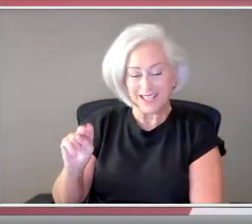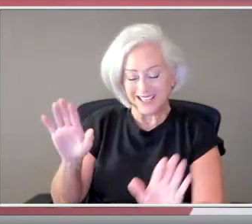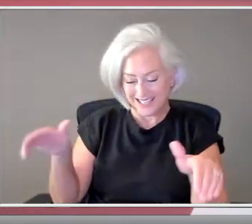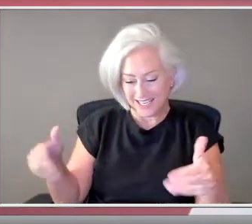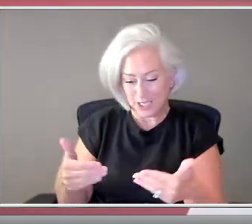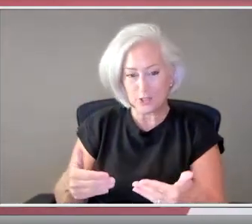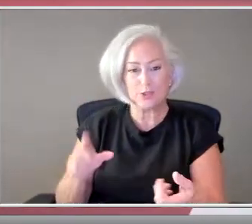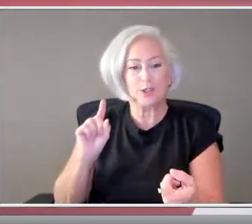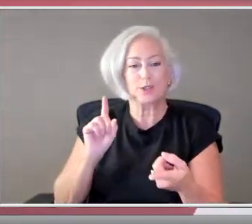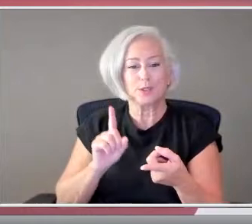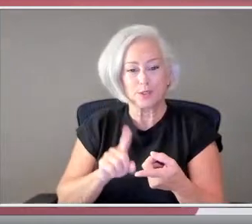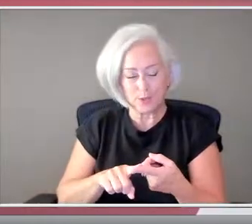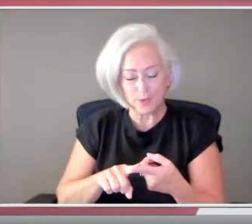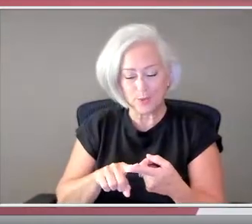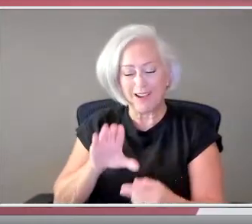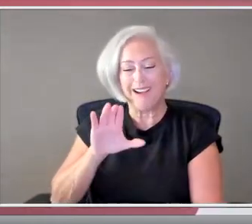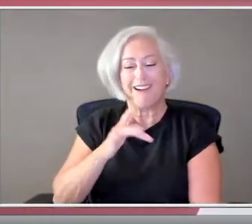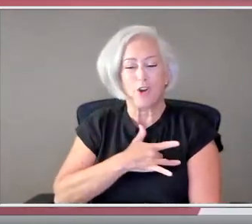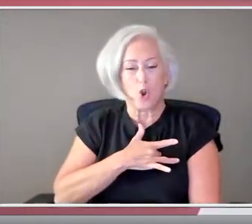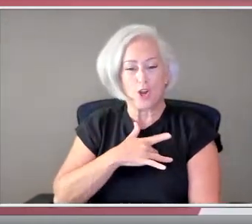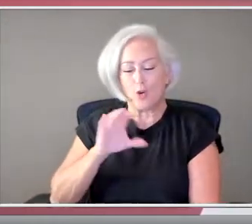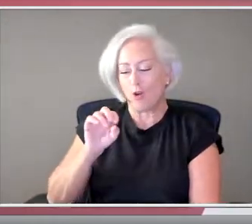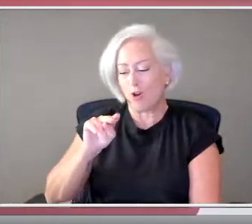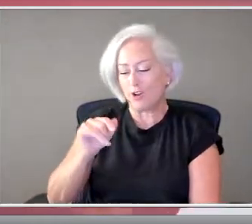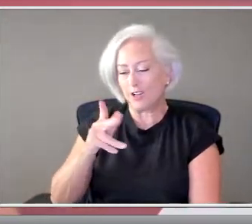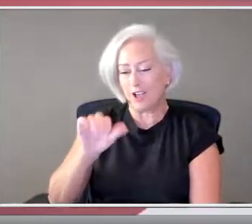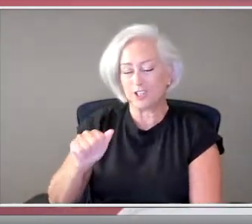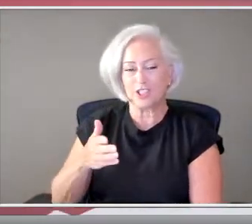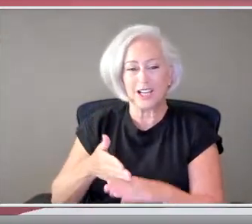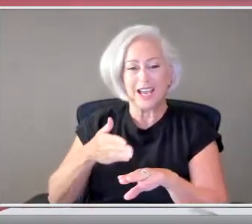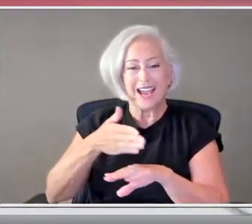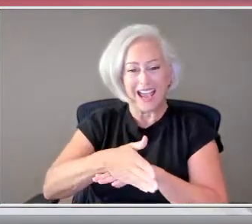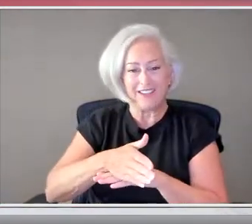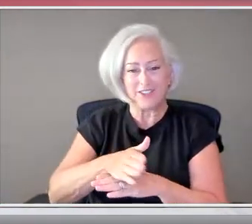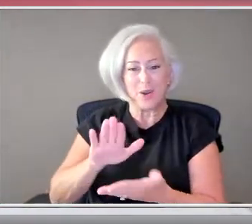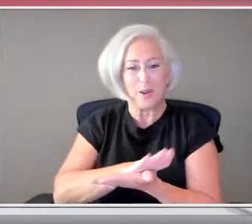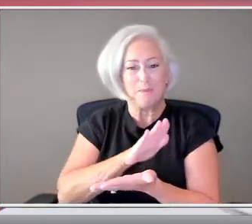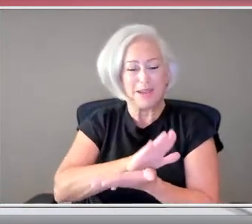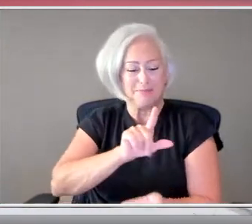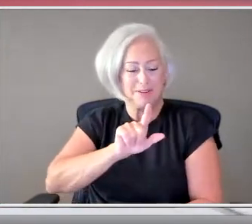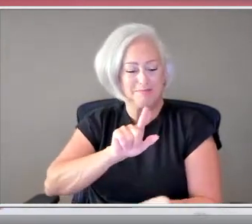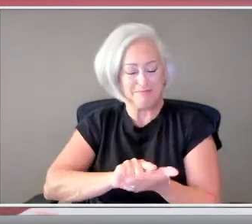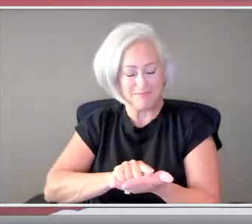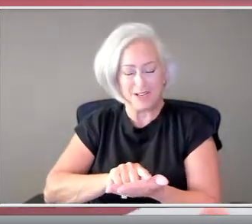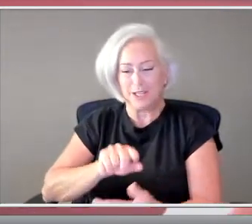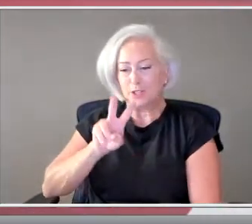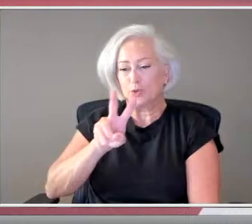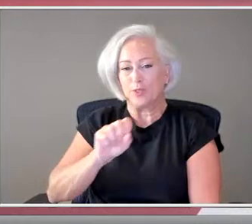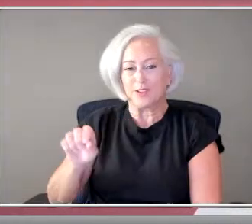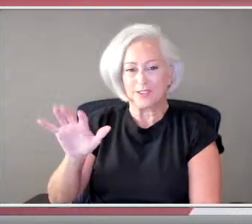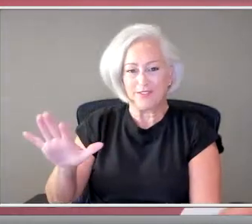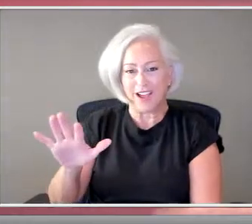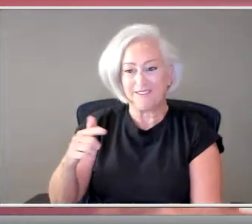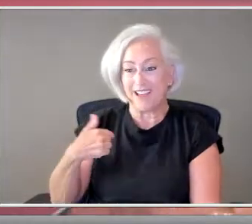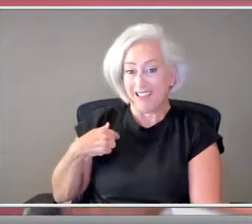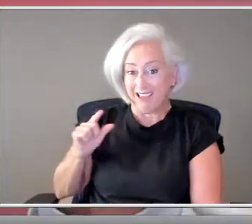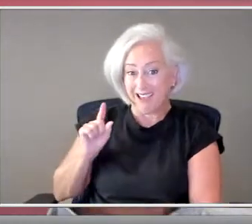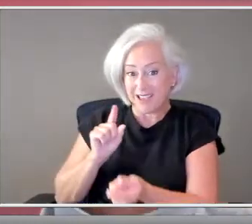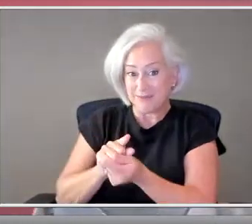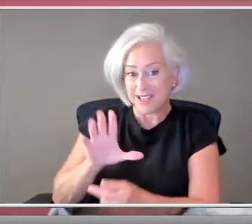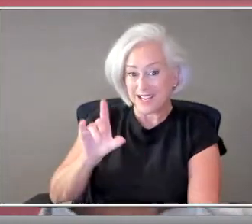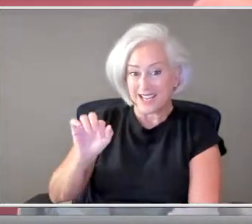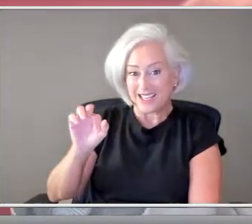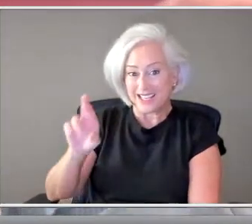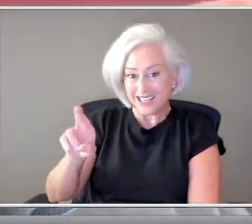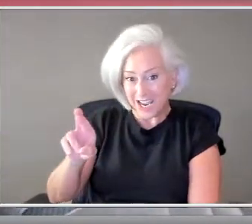big series of papers in 2005. I called her up. She had been I met her when she was a junior attending and I was a senior resident. We were not